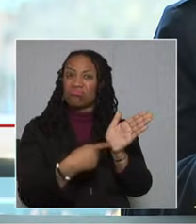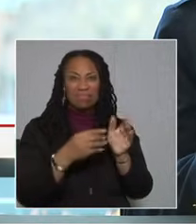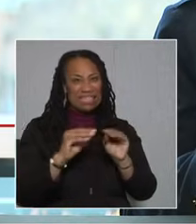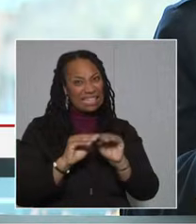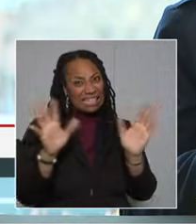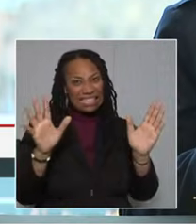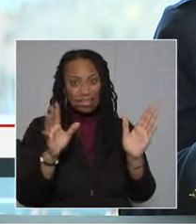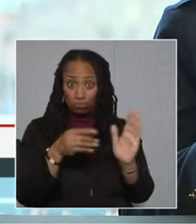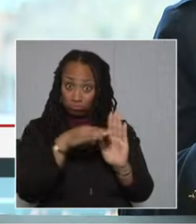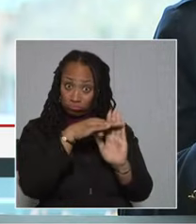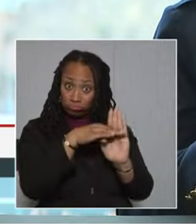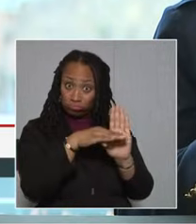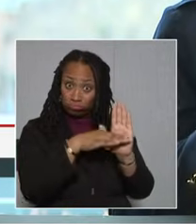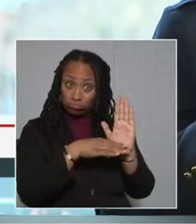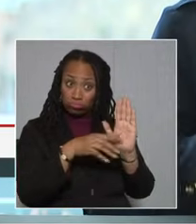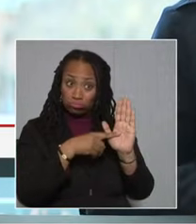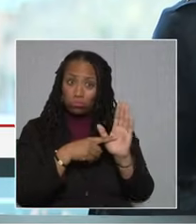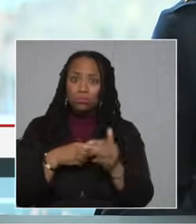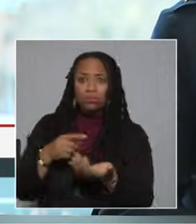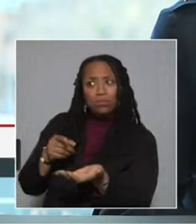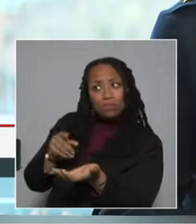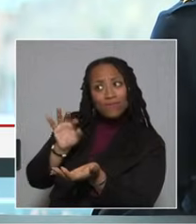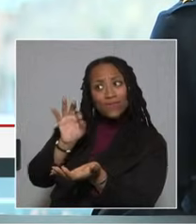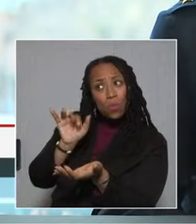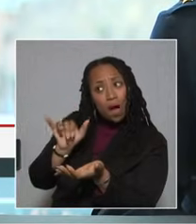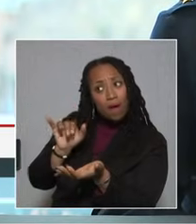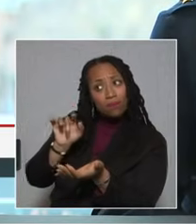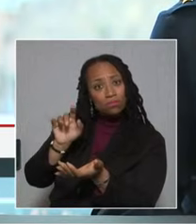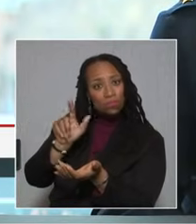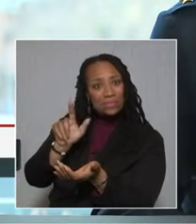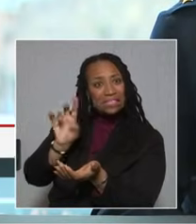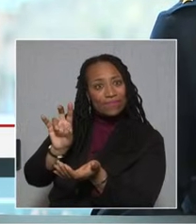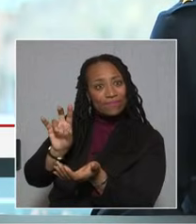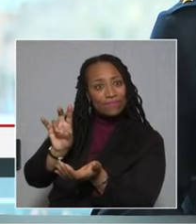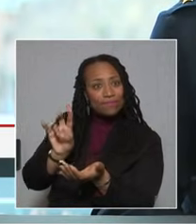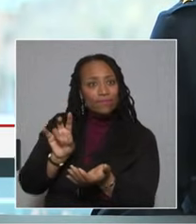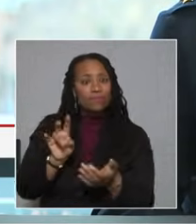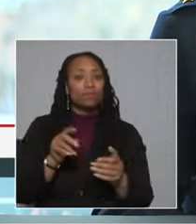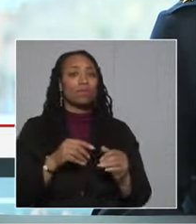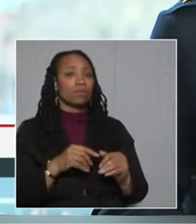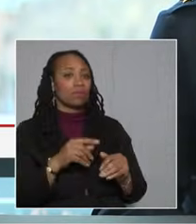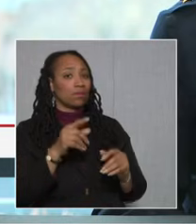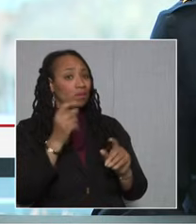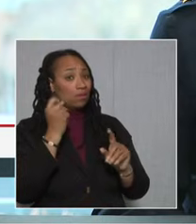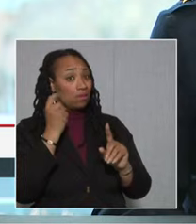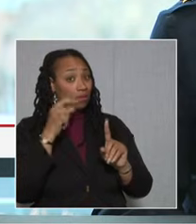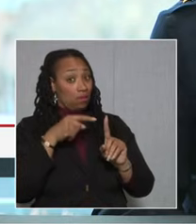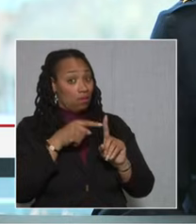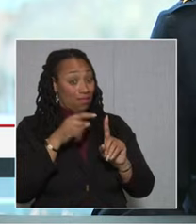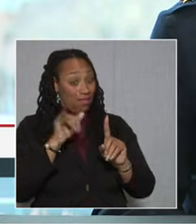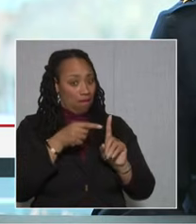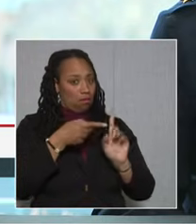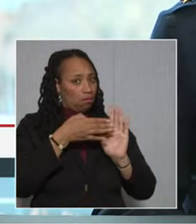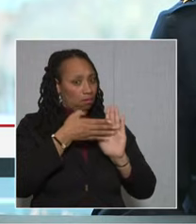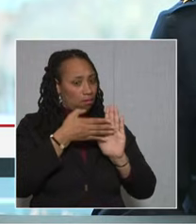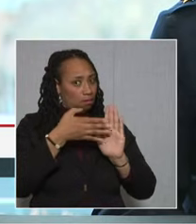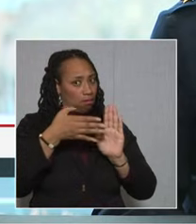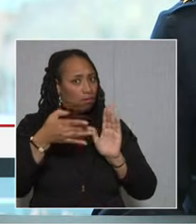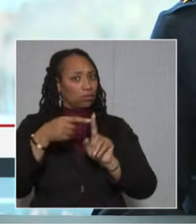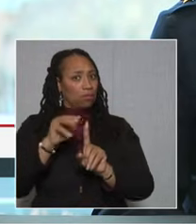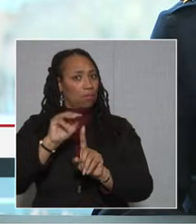Well, FY27, we won't issue that budget until March or April. Right, and then so again, April